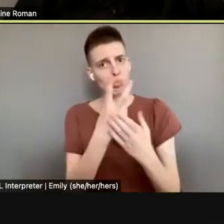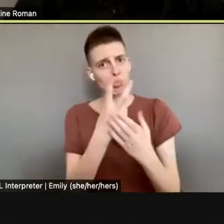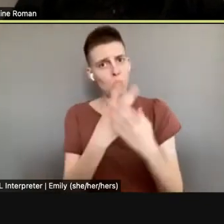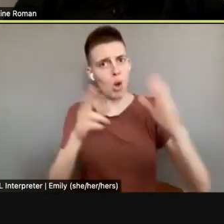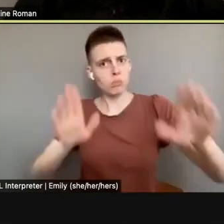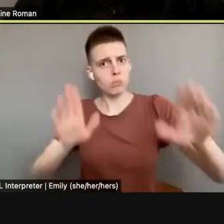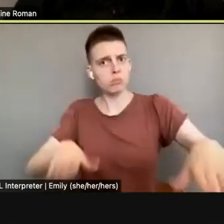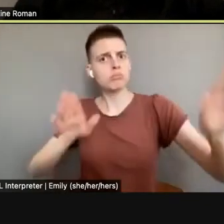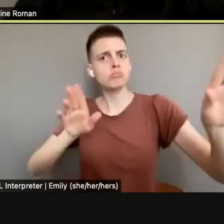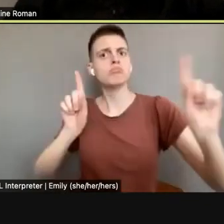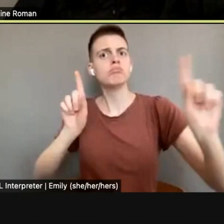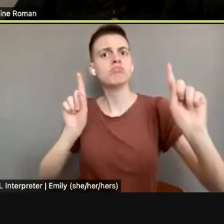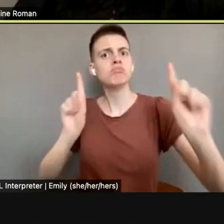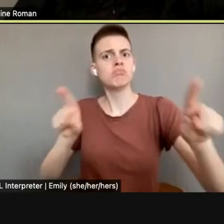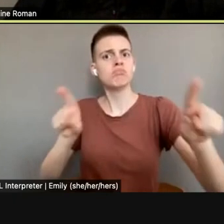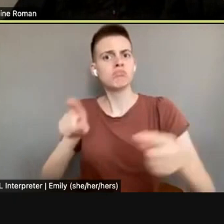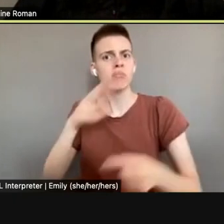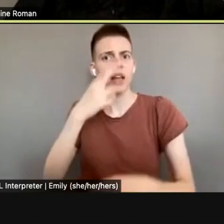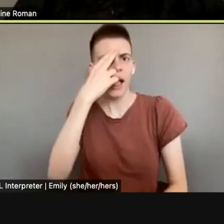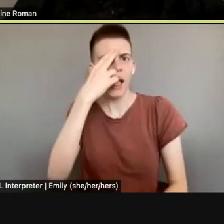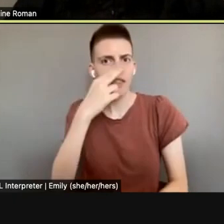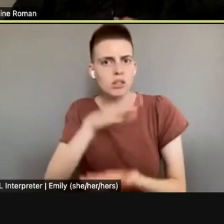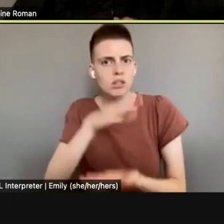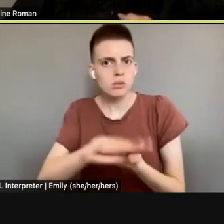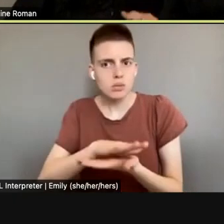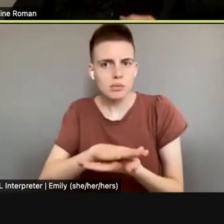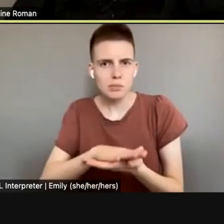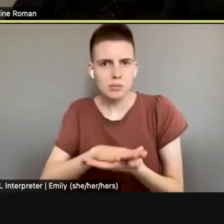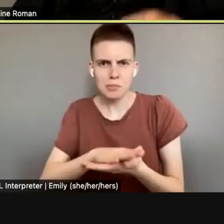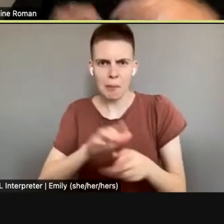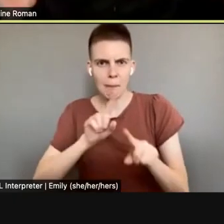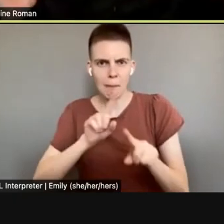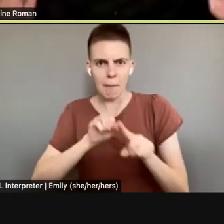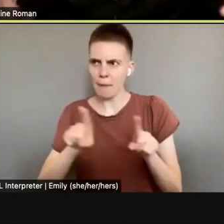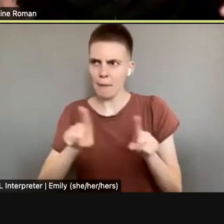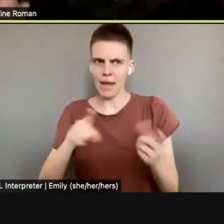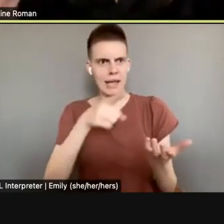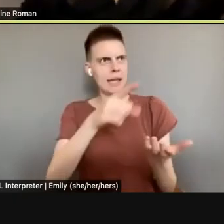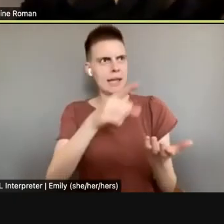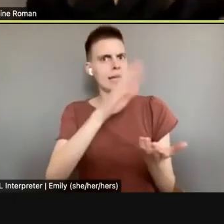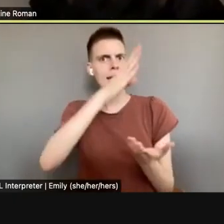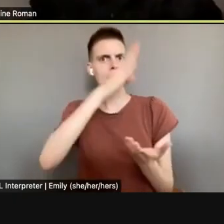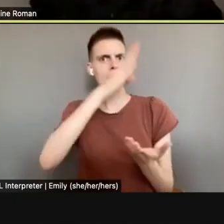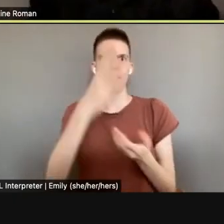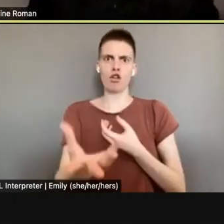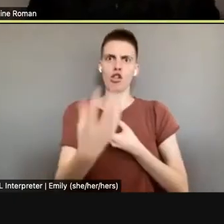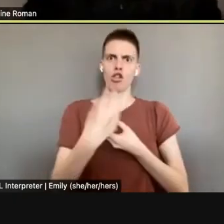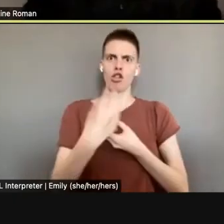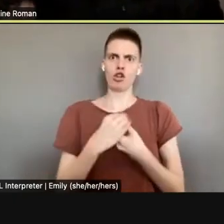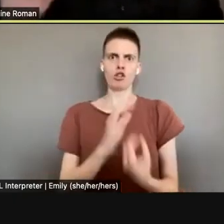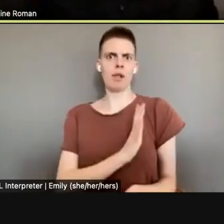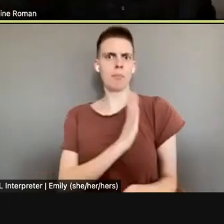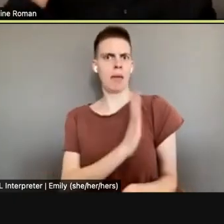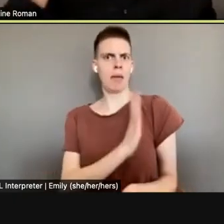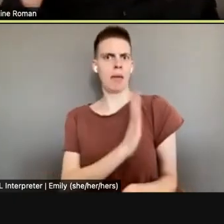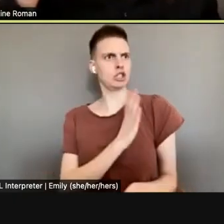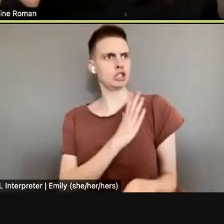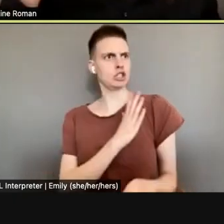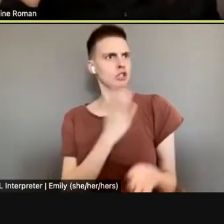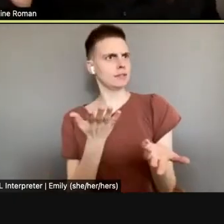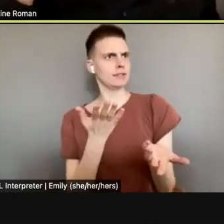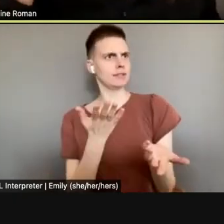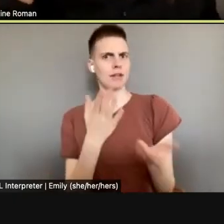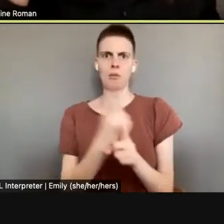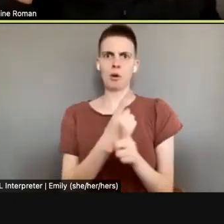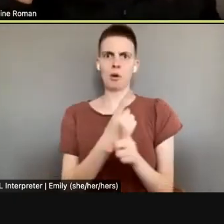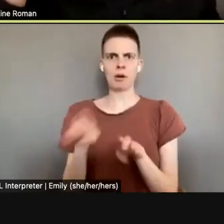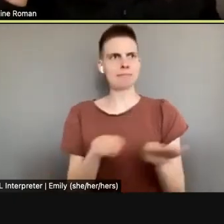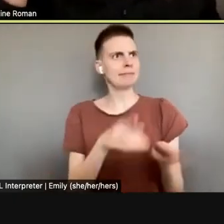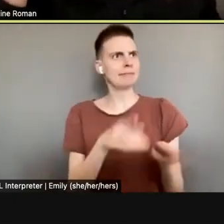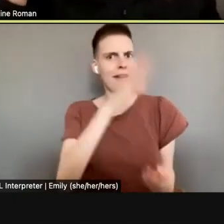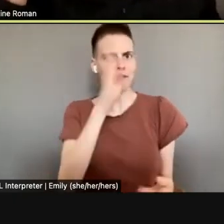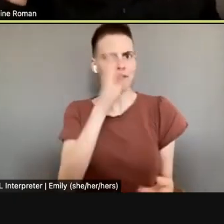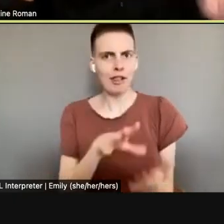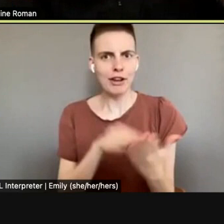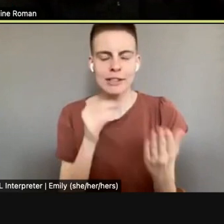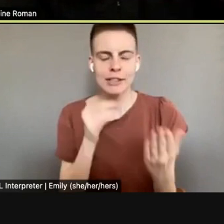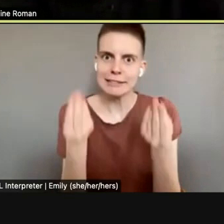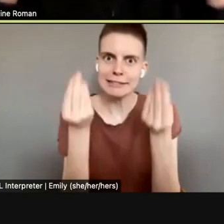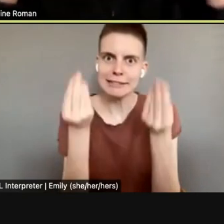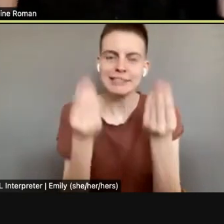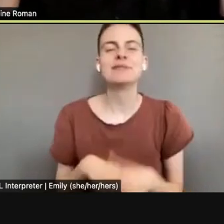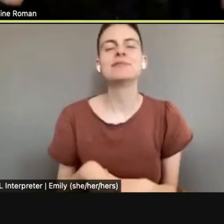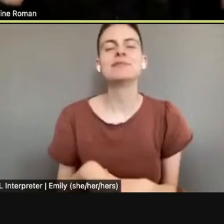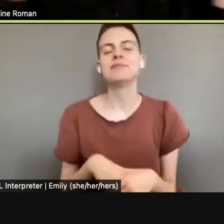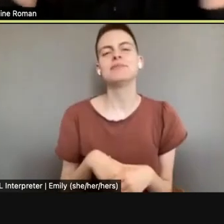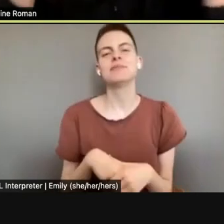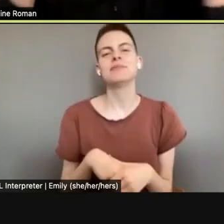I don't understand why he didn't get taught manners. We would have had our hands slapped. It's a very big deal. This social